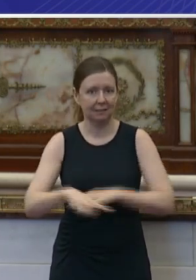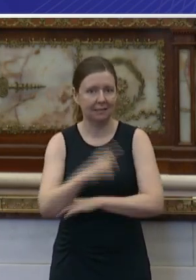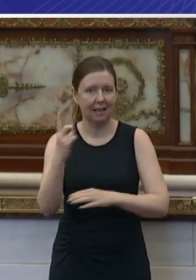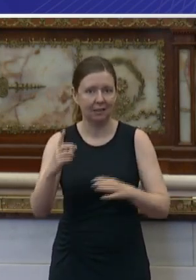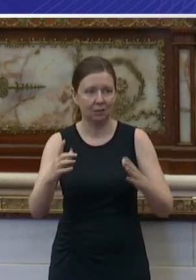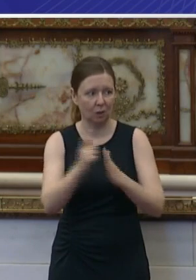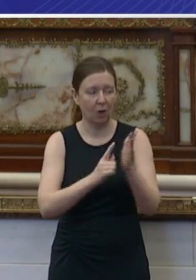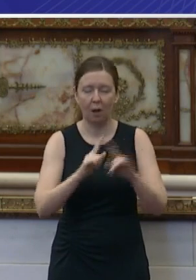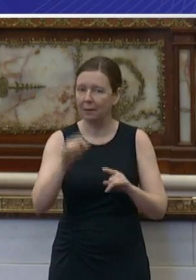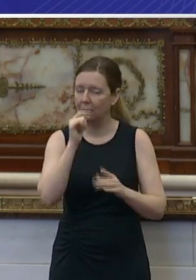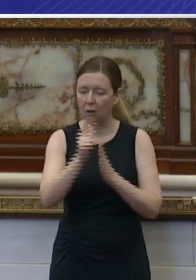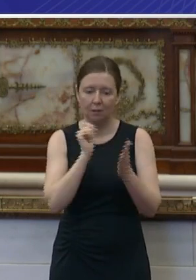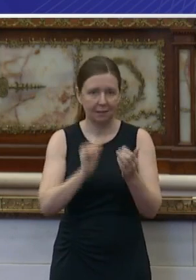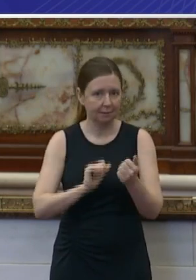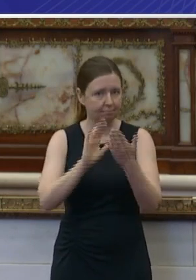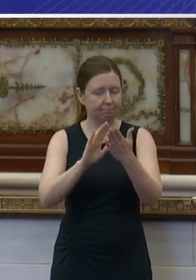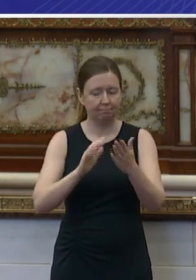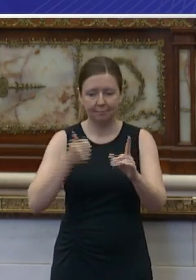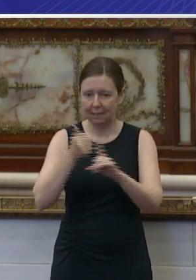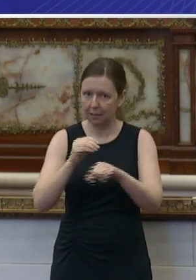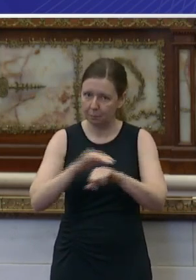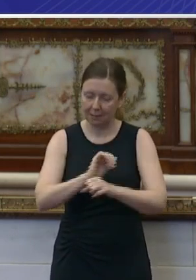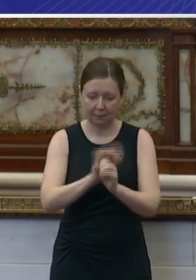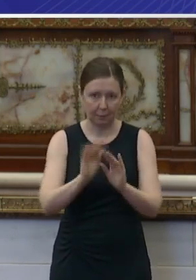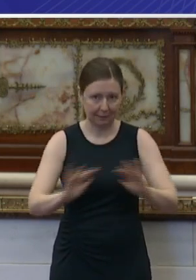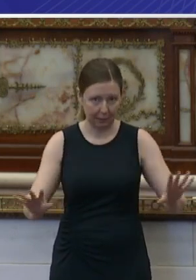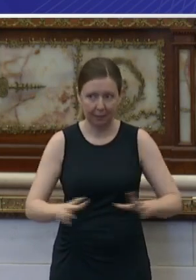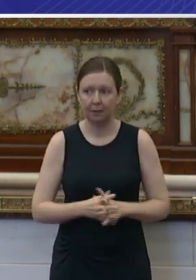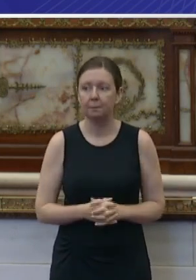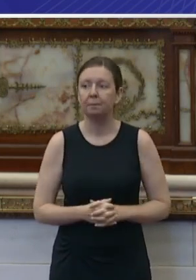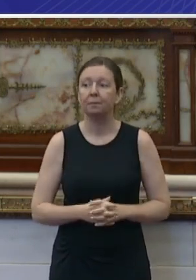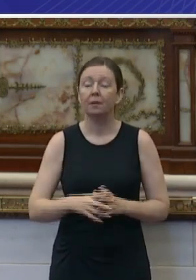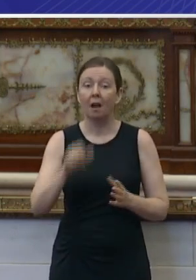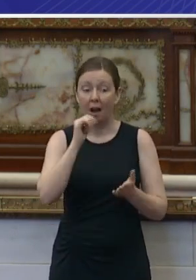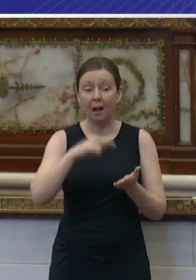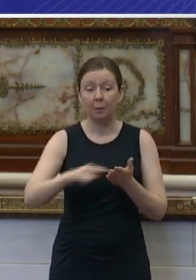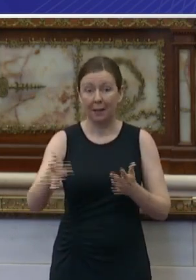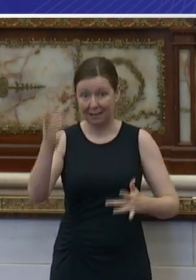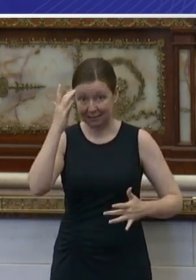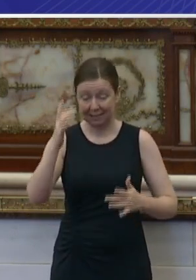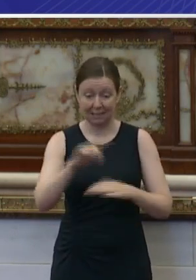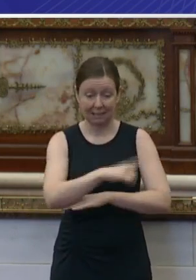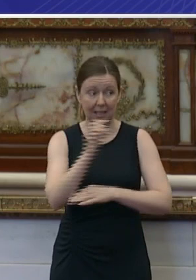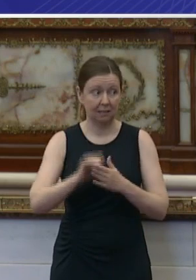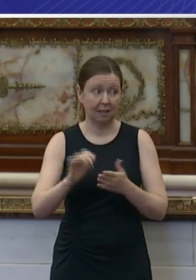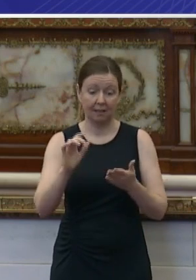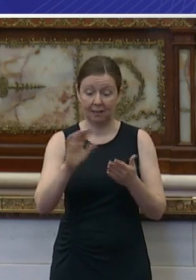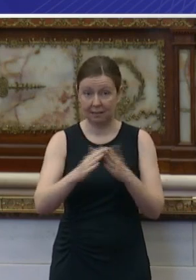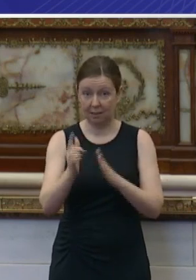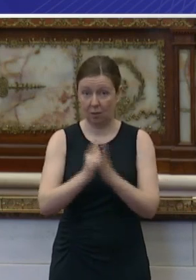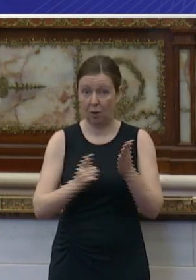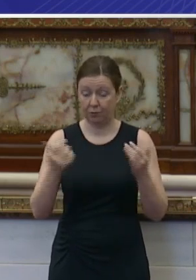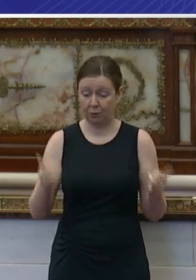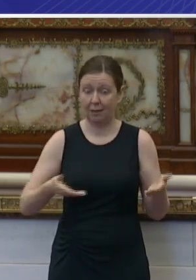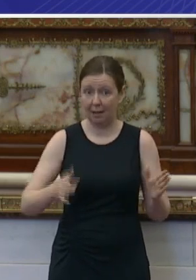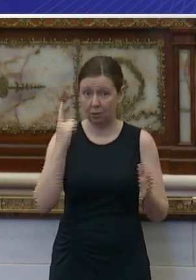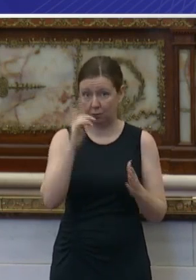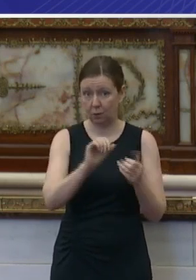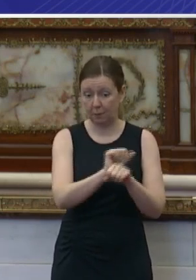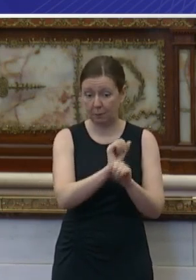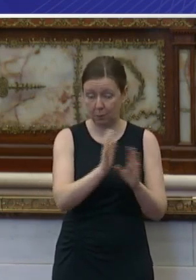to addressing the impact of the pandemic. Unpaid sick days, which this city's law currently allows for